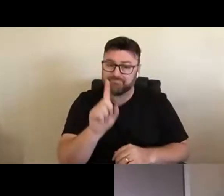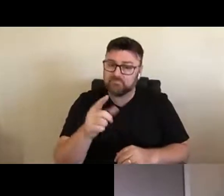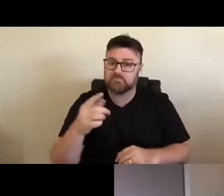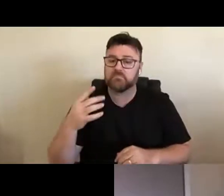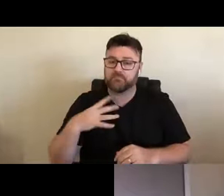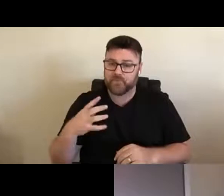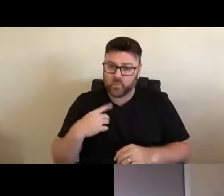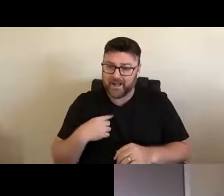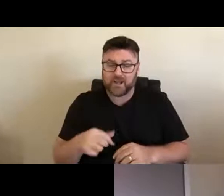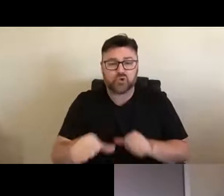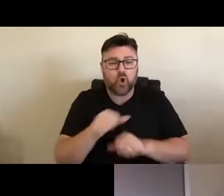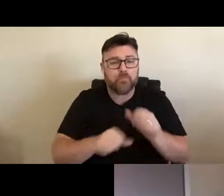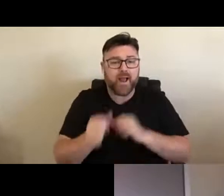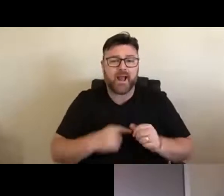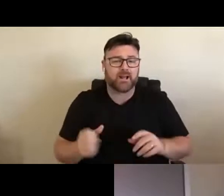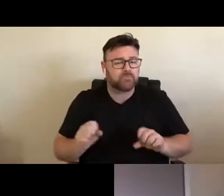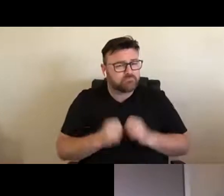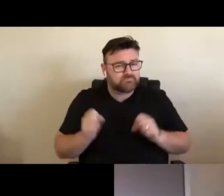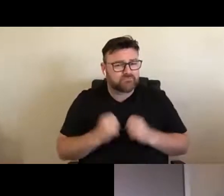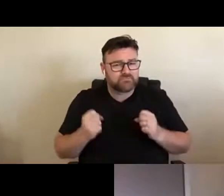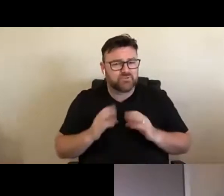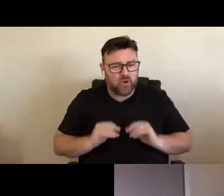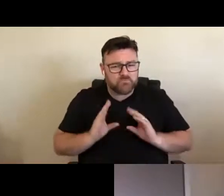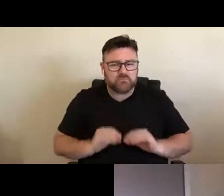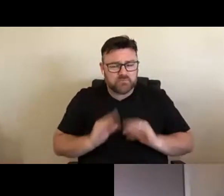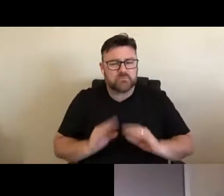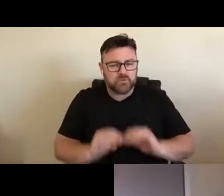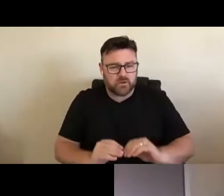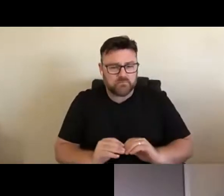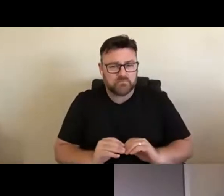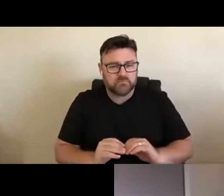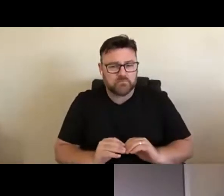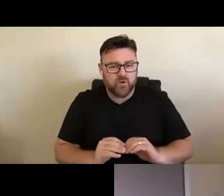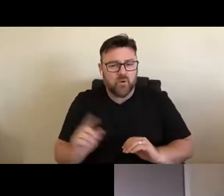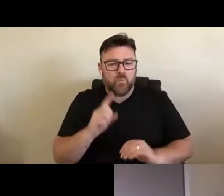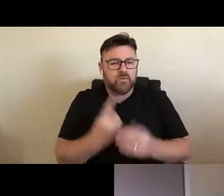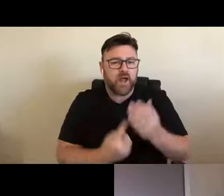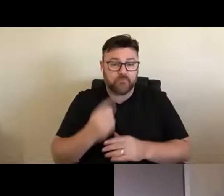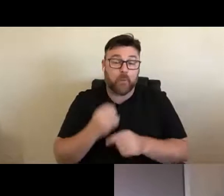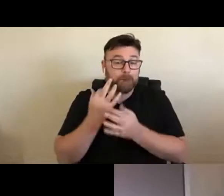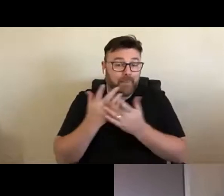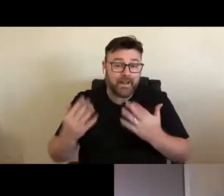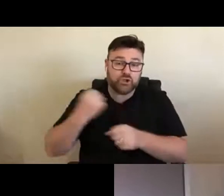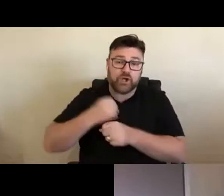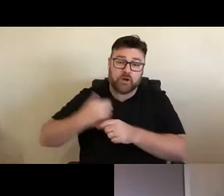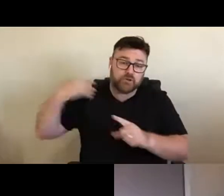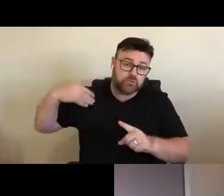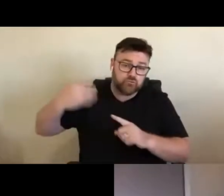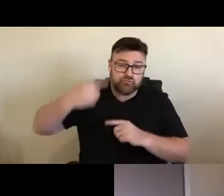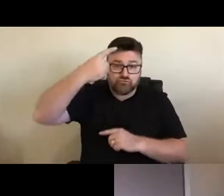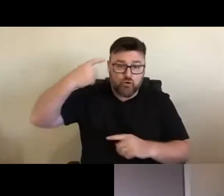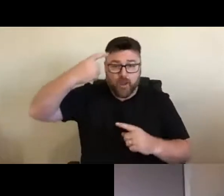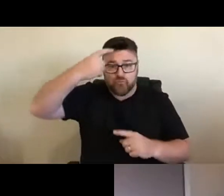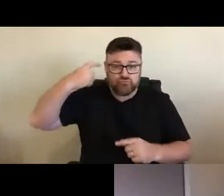undo all of the tremors that have been still existing in transgenerational trauma in Australia for